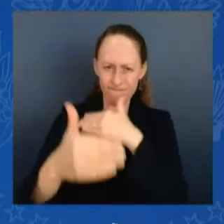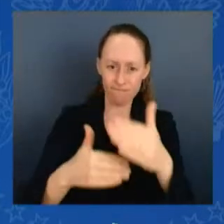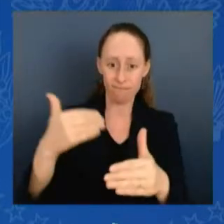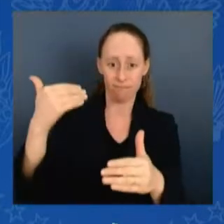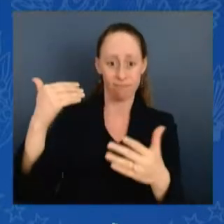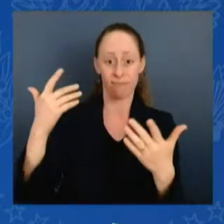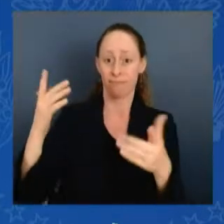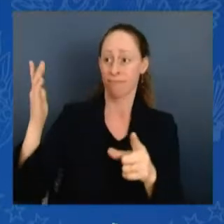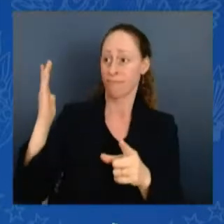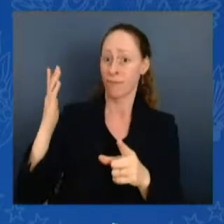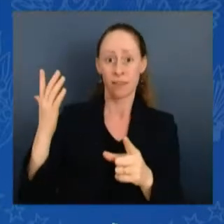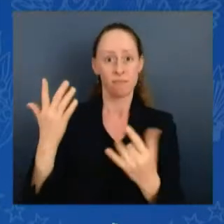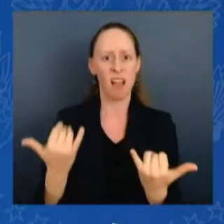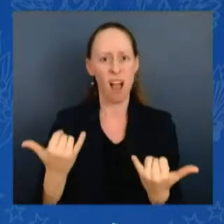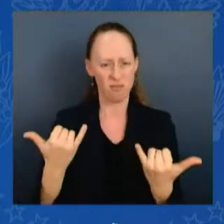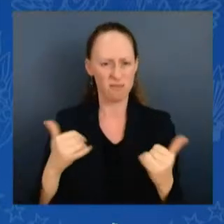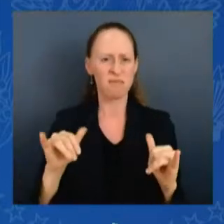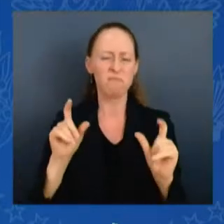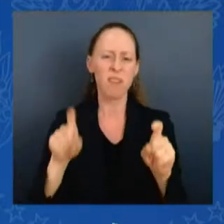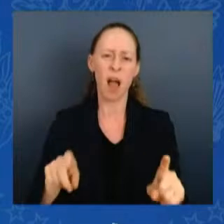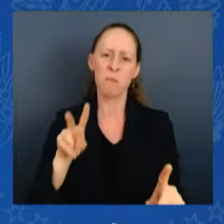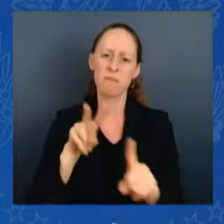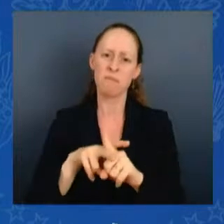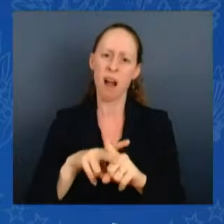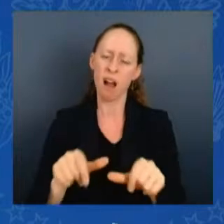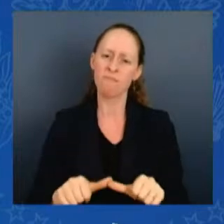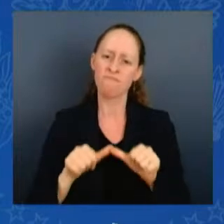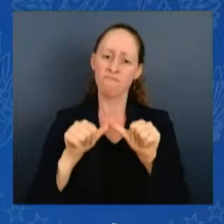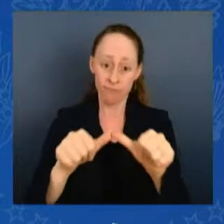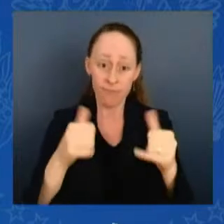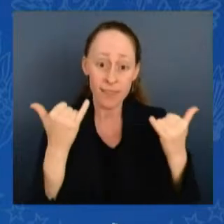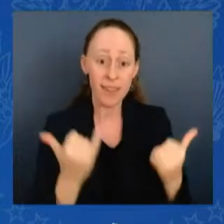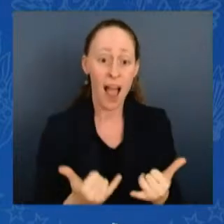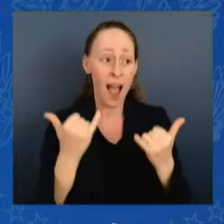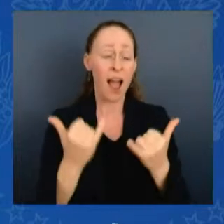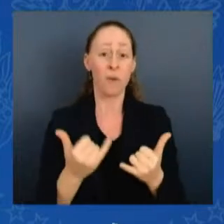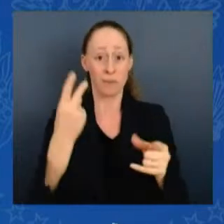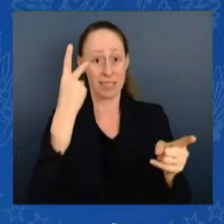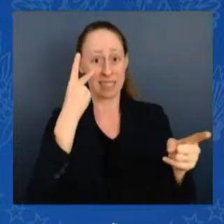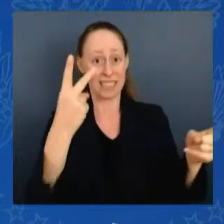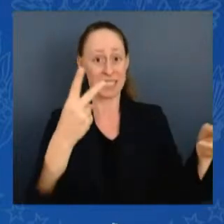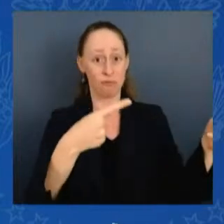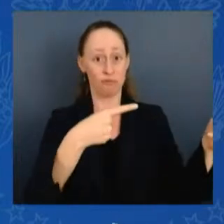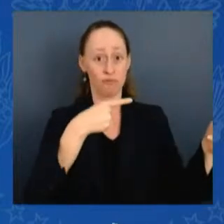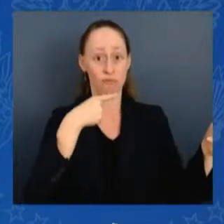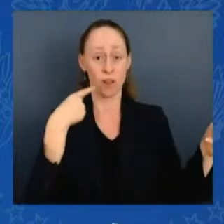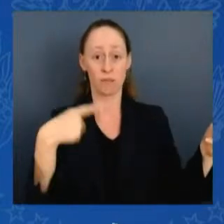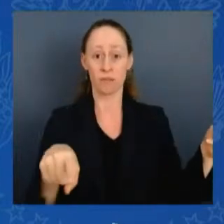Russia's war against Ukraine is the biggest security crisis in generations.